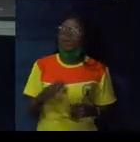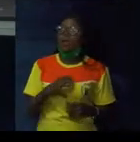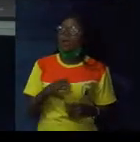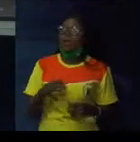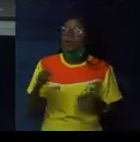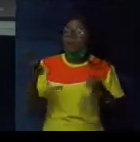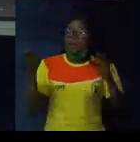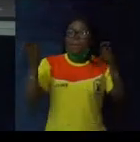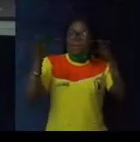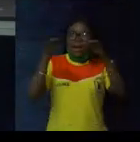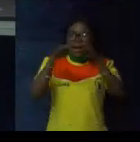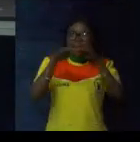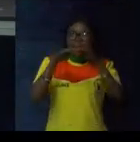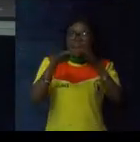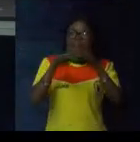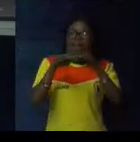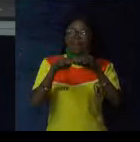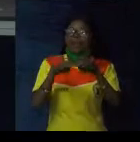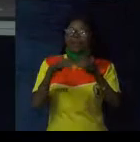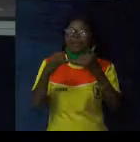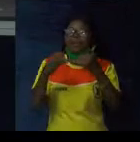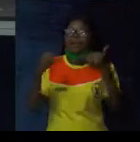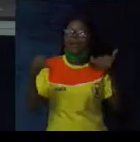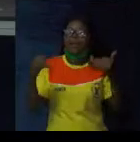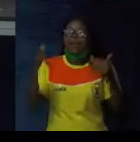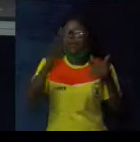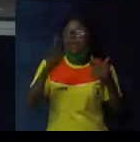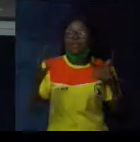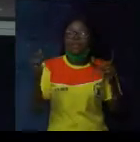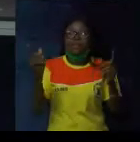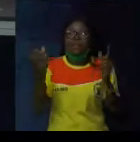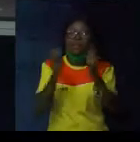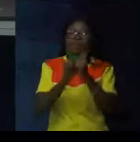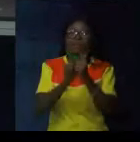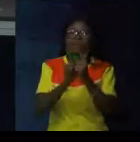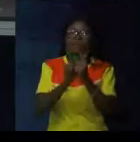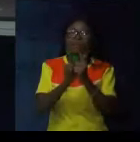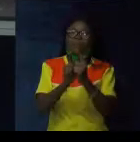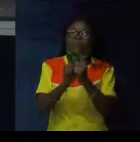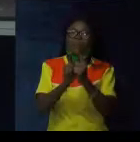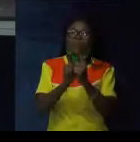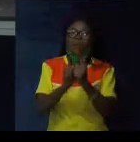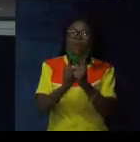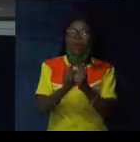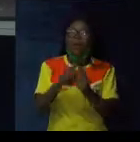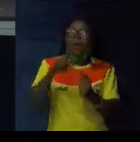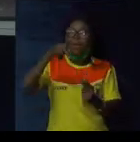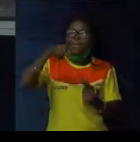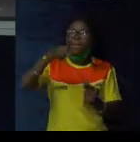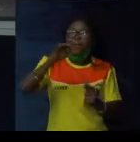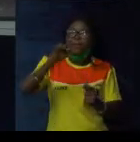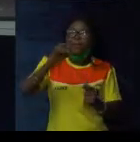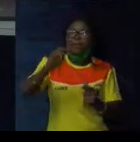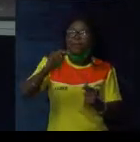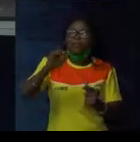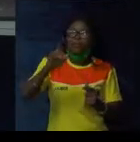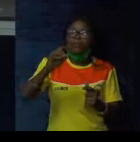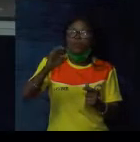The true one is that parallel lines never meet. Parallel lines are not perpendicular lines, so this one is not